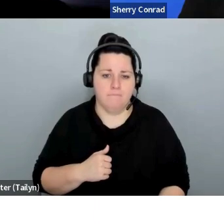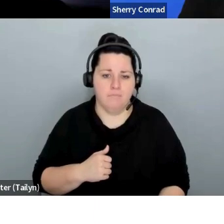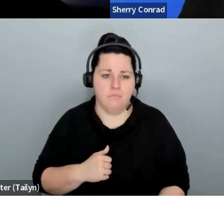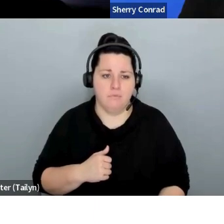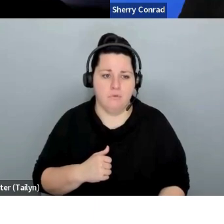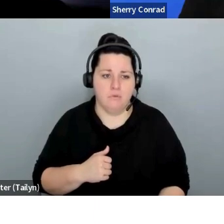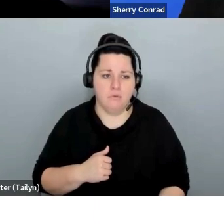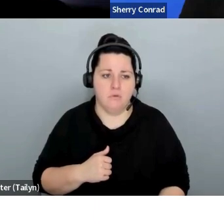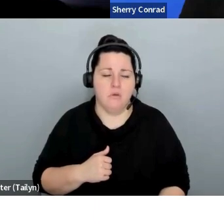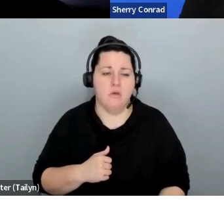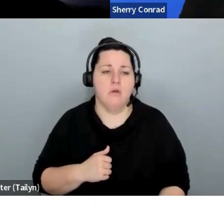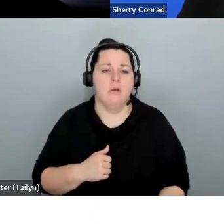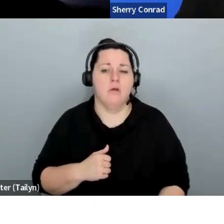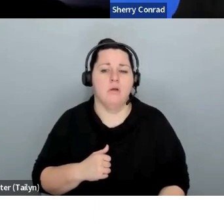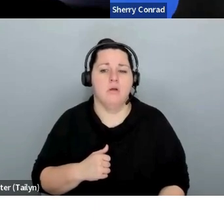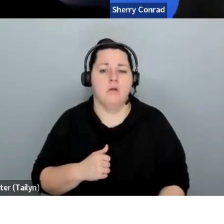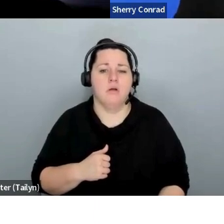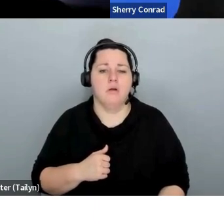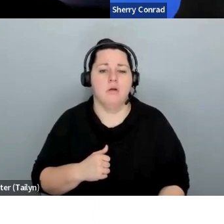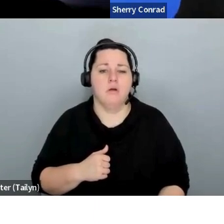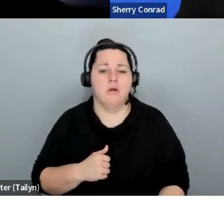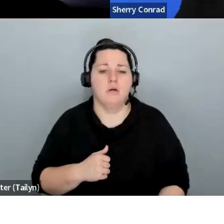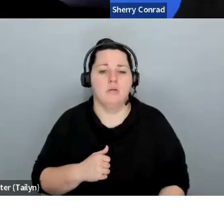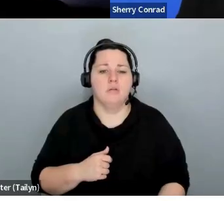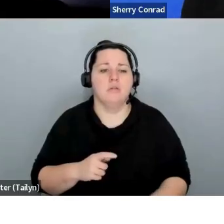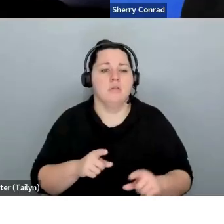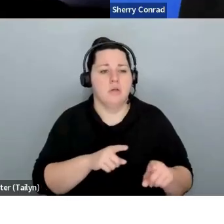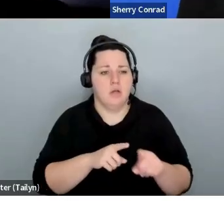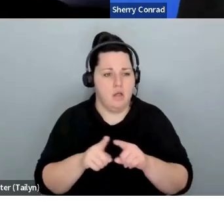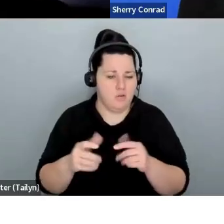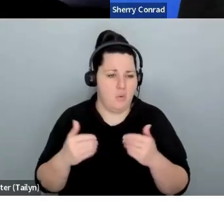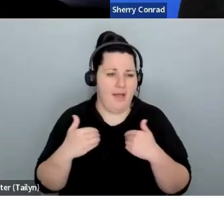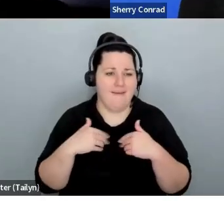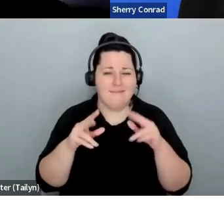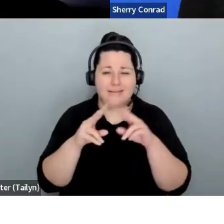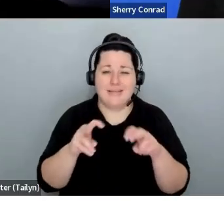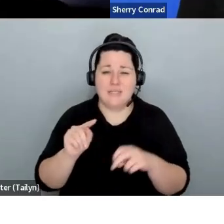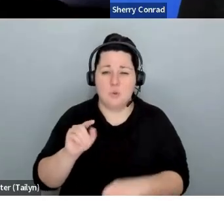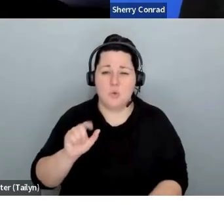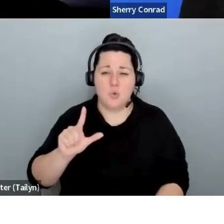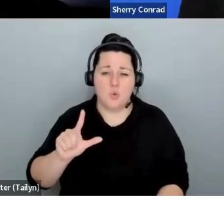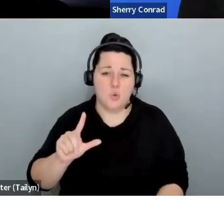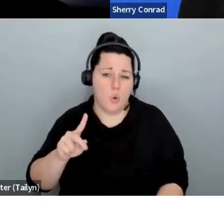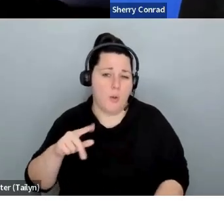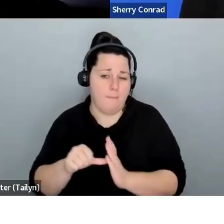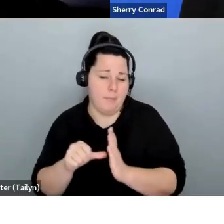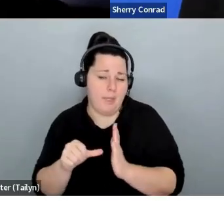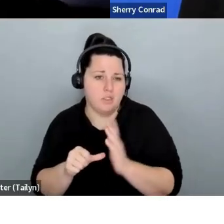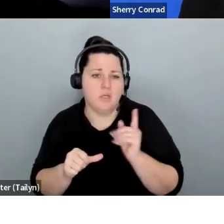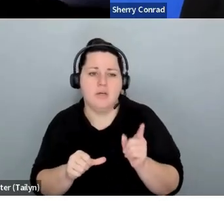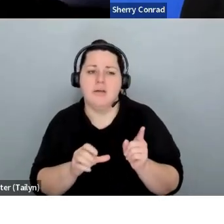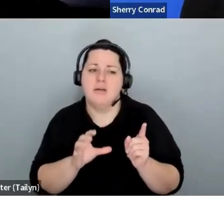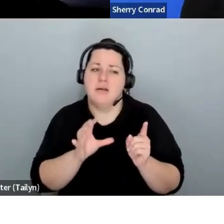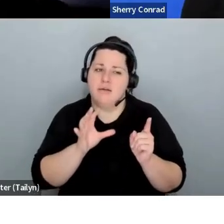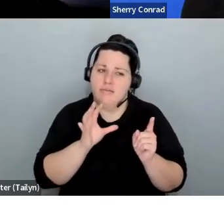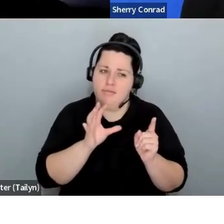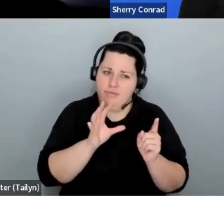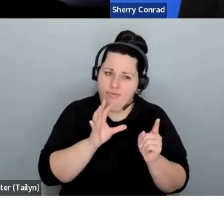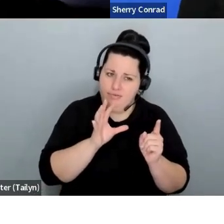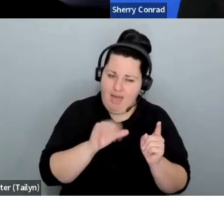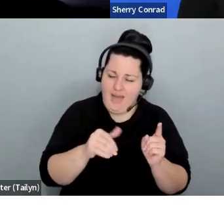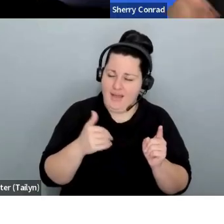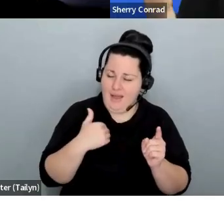We also have an assessments tool page, and that assessments tool page has